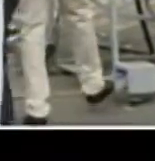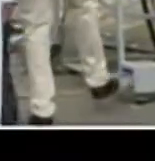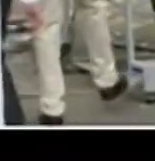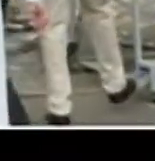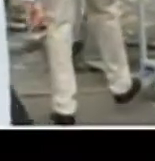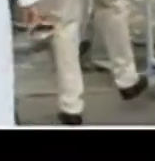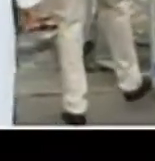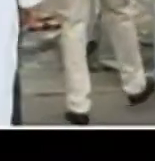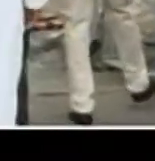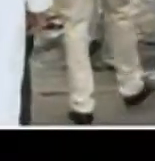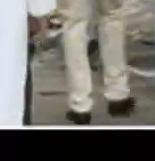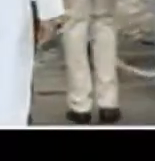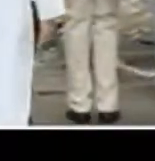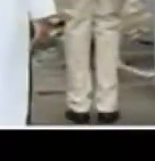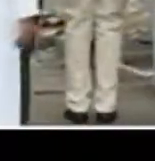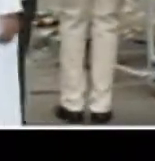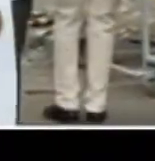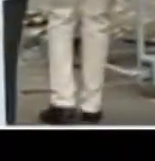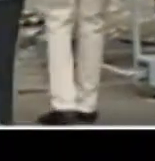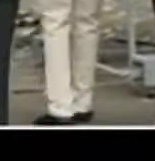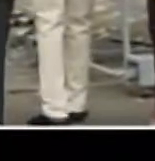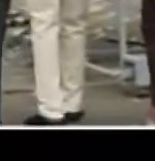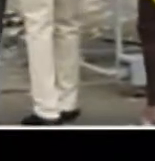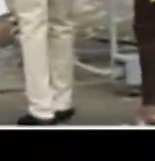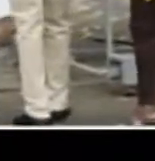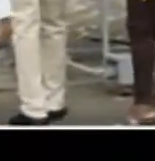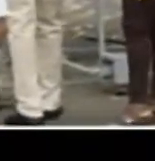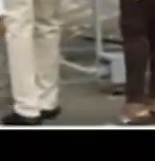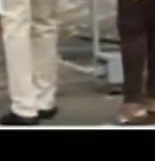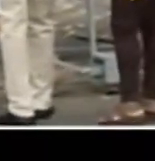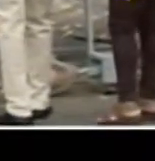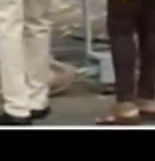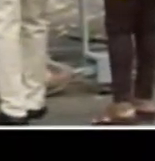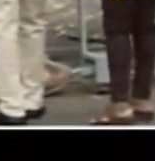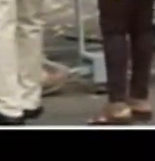Yes, welcome back, welcome back. This is the backyard, and of course we were